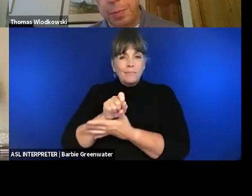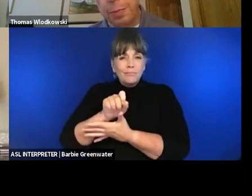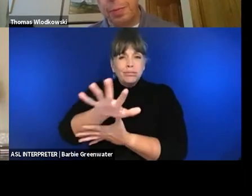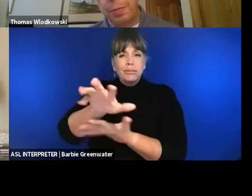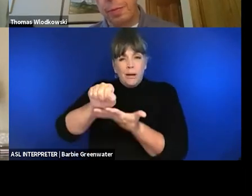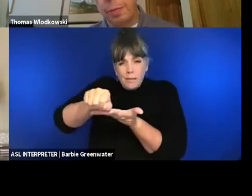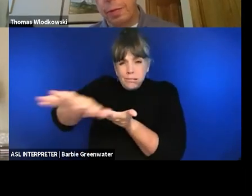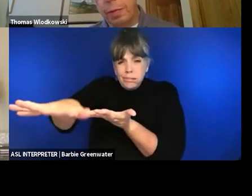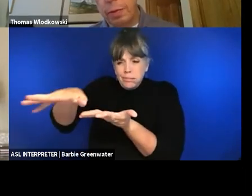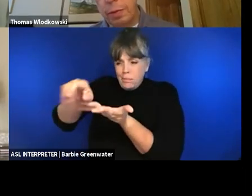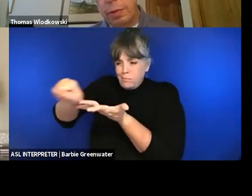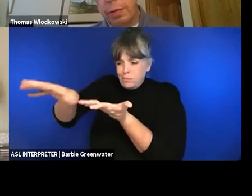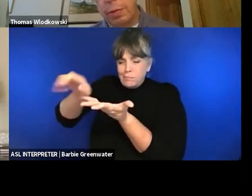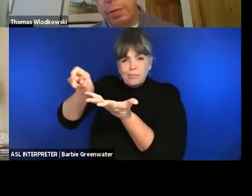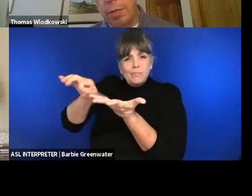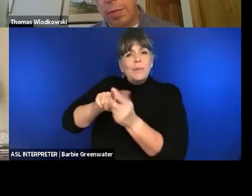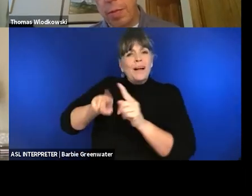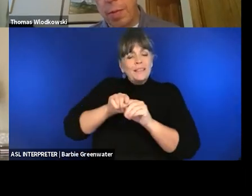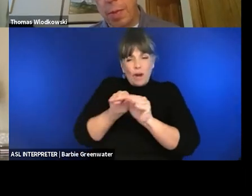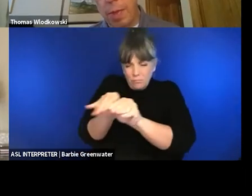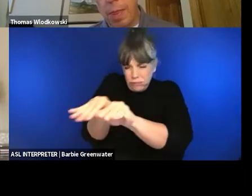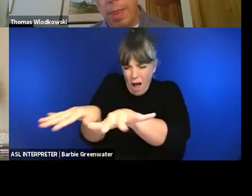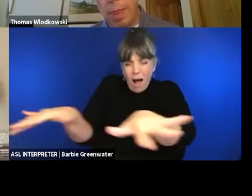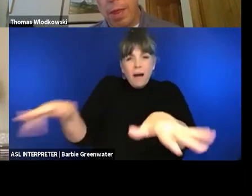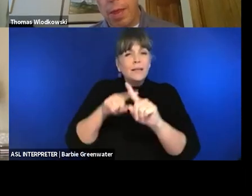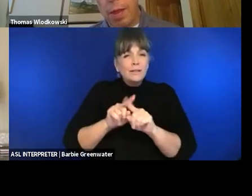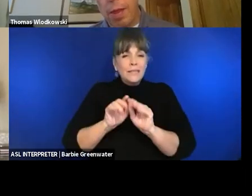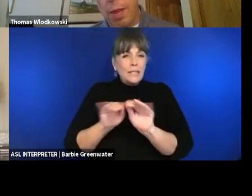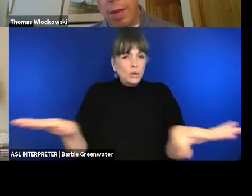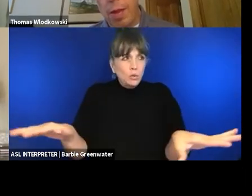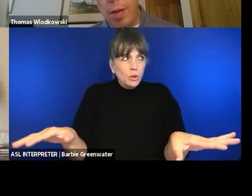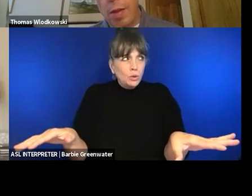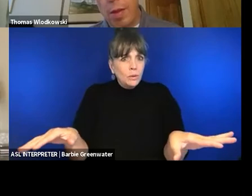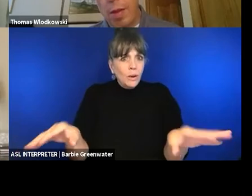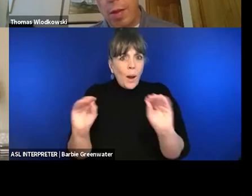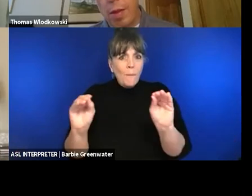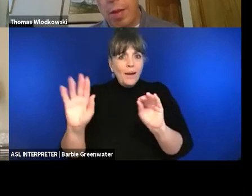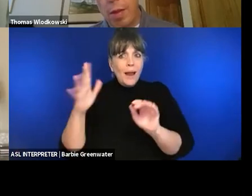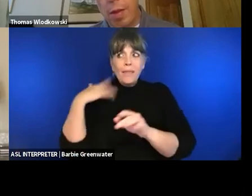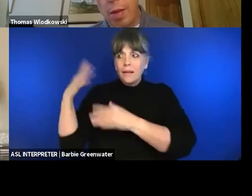game, and in media consumption in general, and nothing's streamlined,